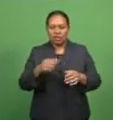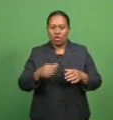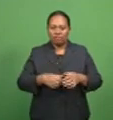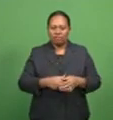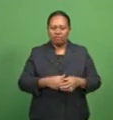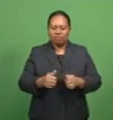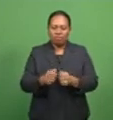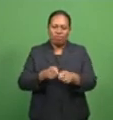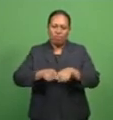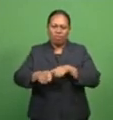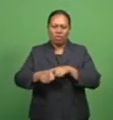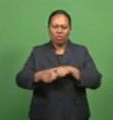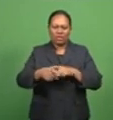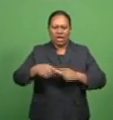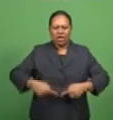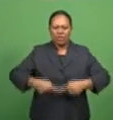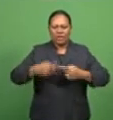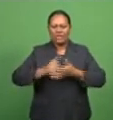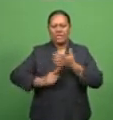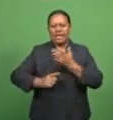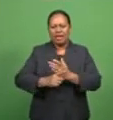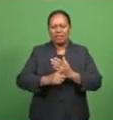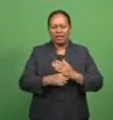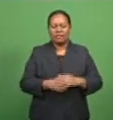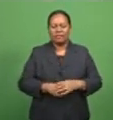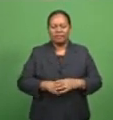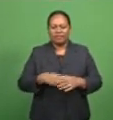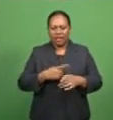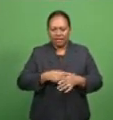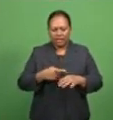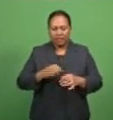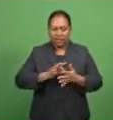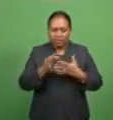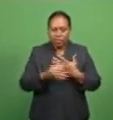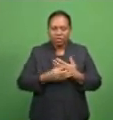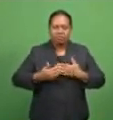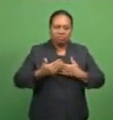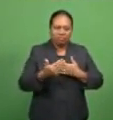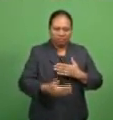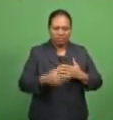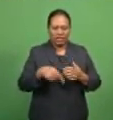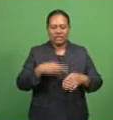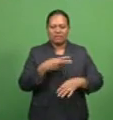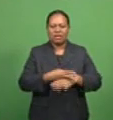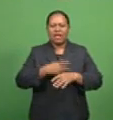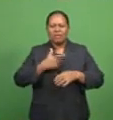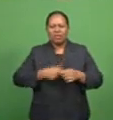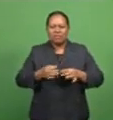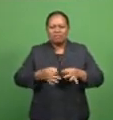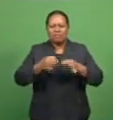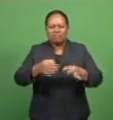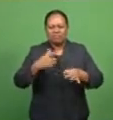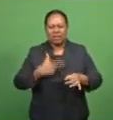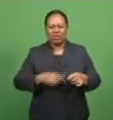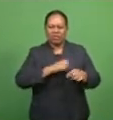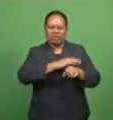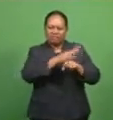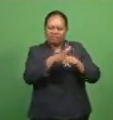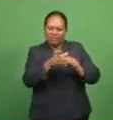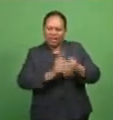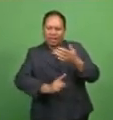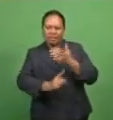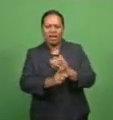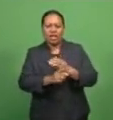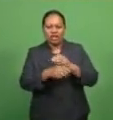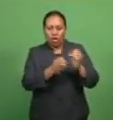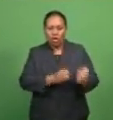competitions from February until this month, but they were postponed as a safety measure due to the COVID-19 pandemic. Tournament